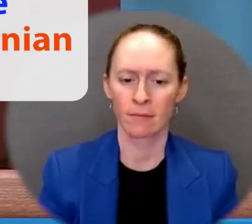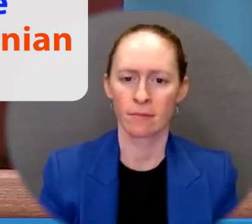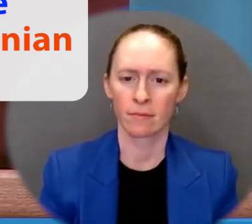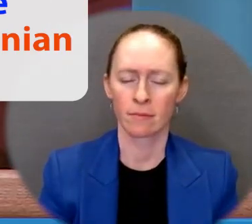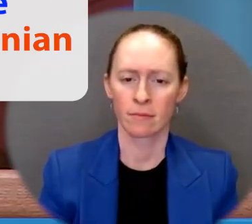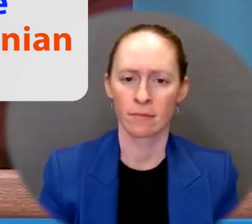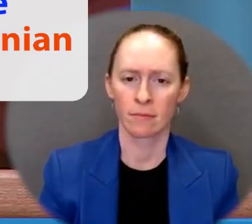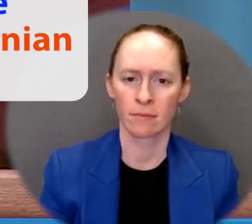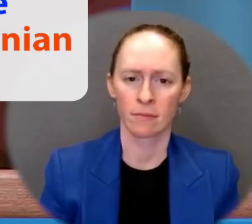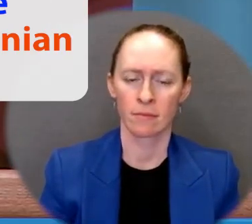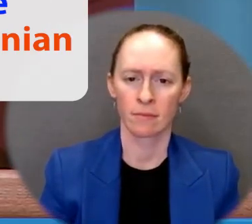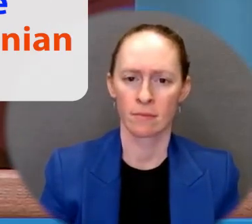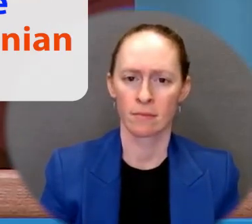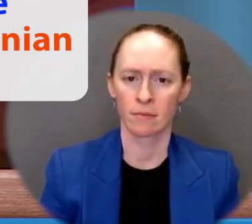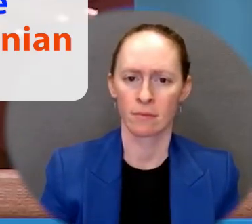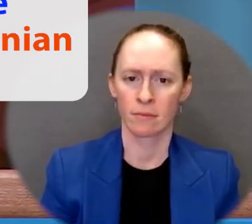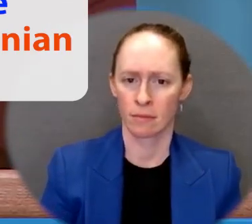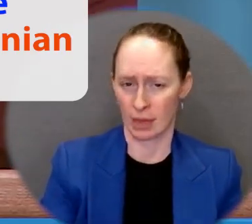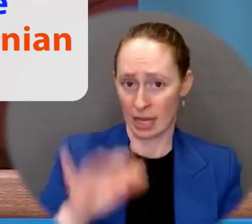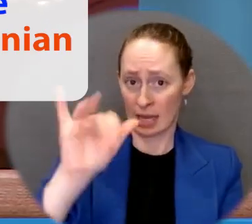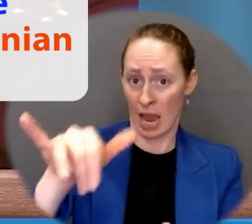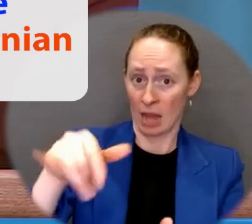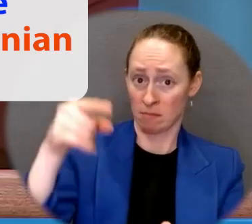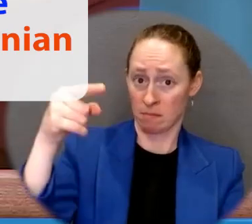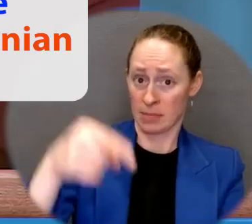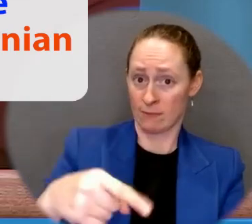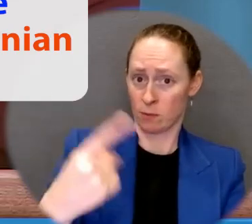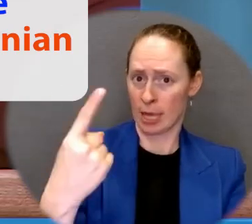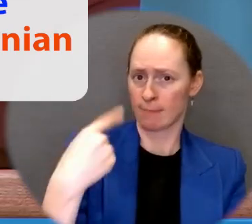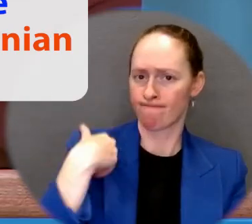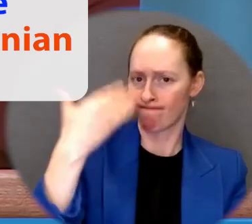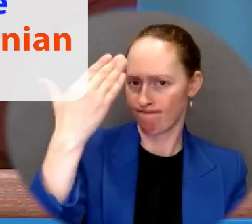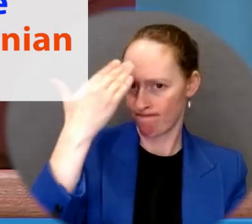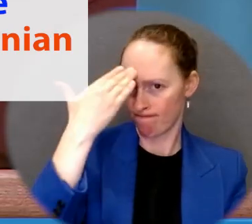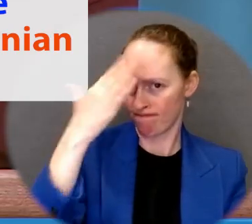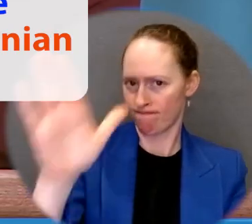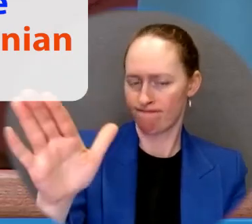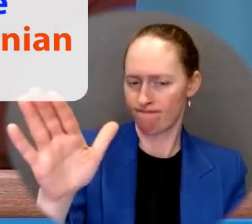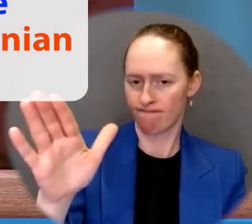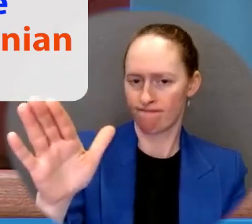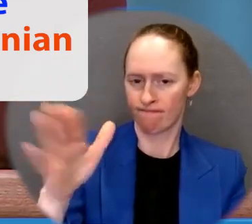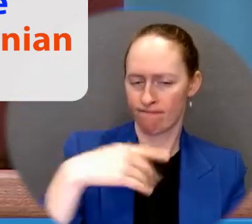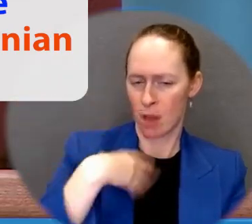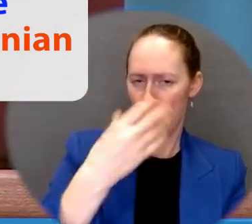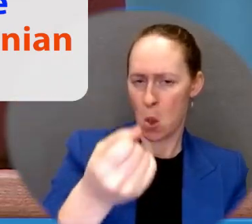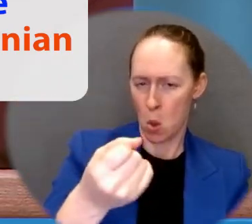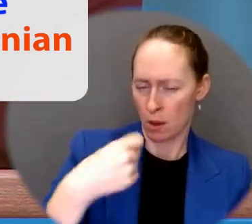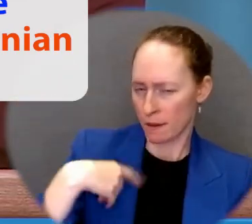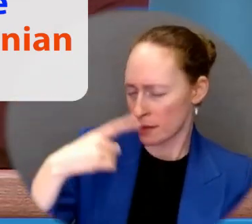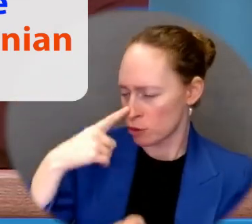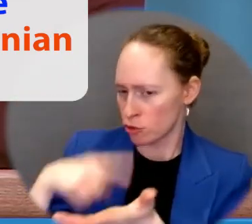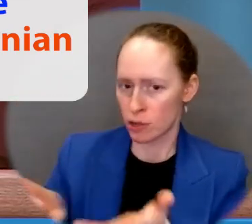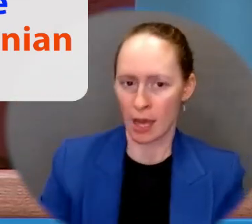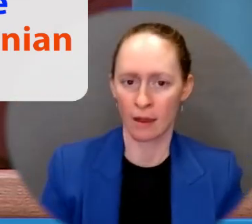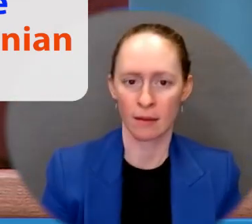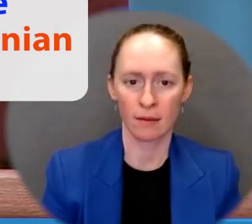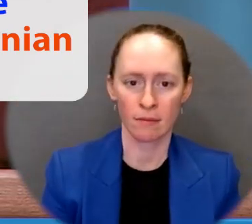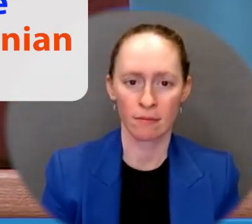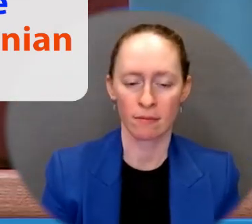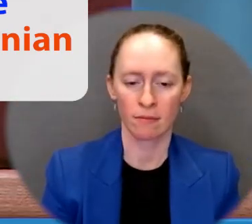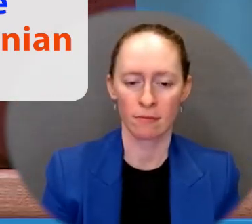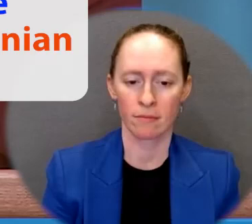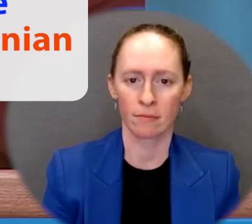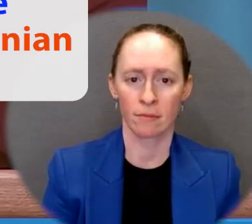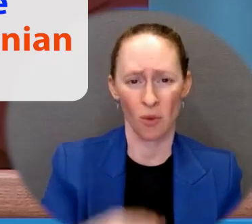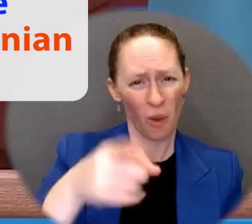I don't know that case specifically, so I can't speak to it from here at this time. I would have to check. I would also refer you to the State Department